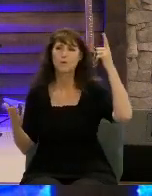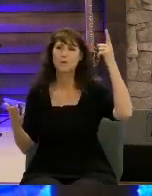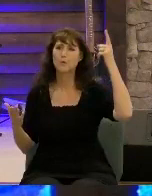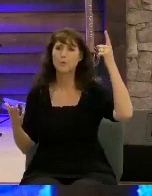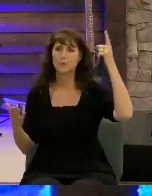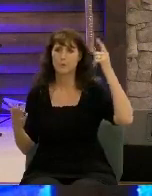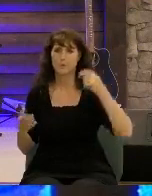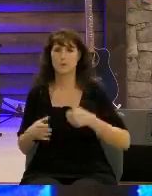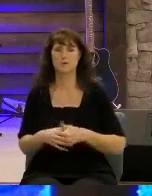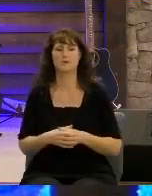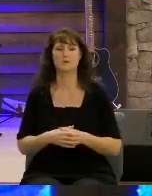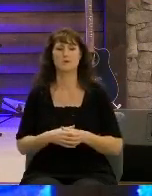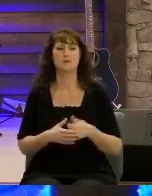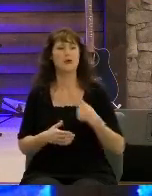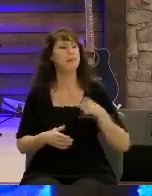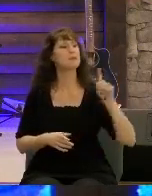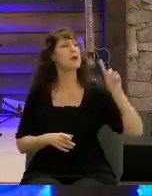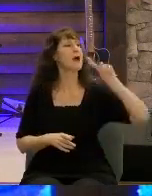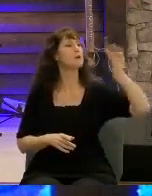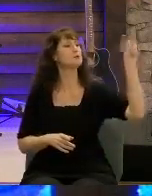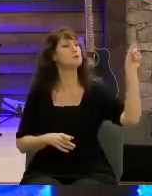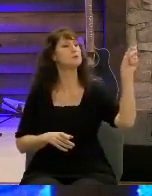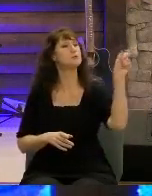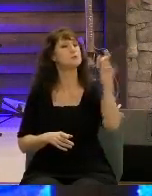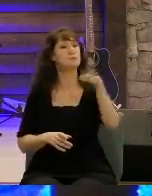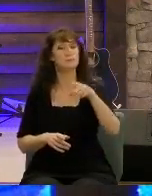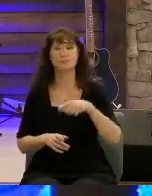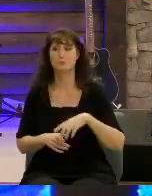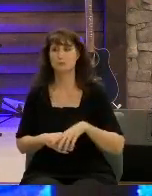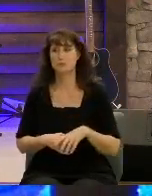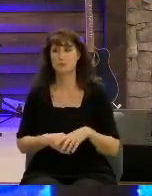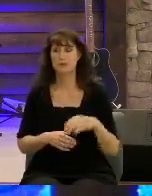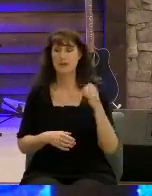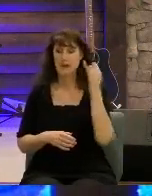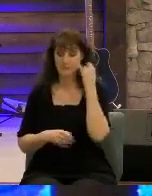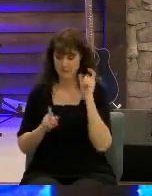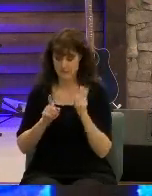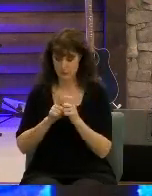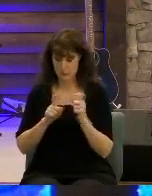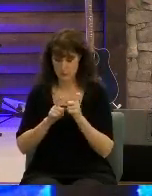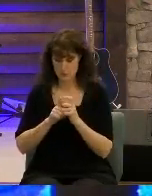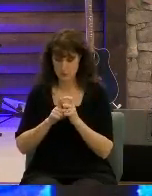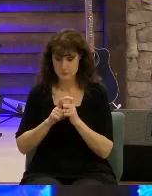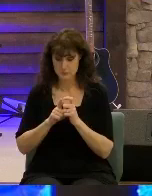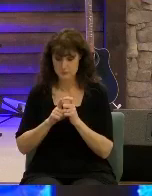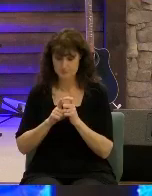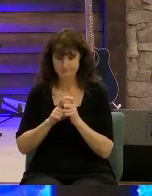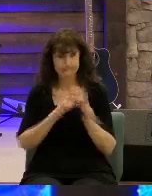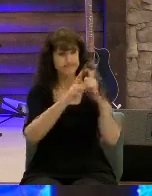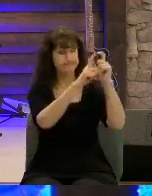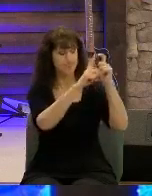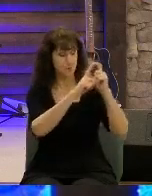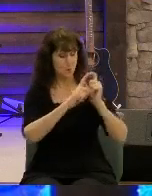you. I'm going to ask you. If this word is spoken to you